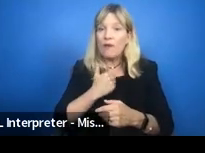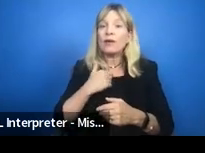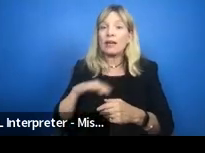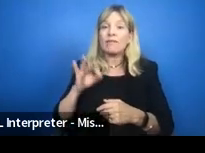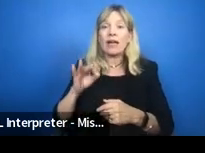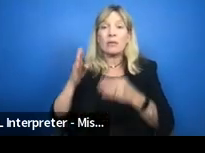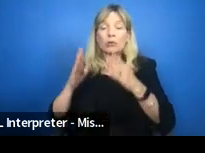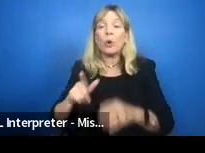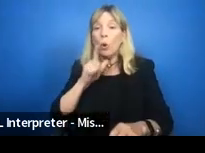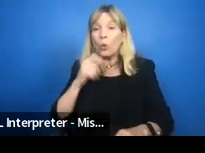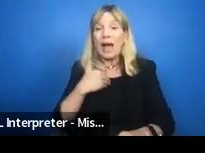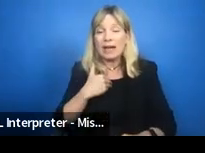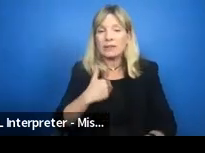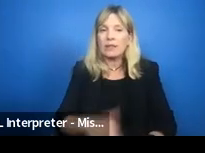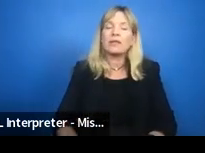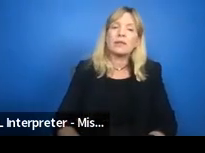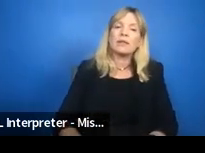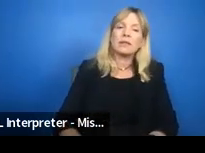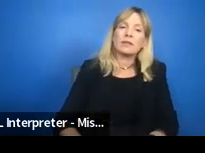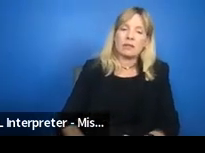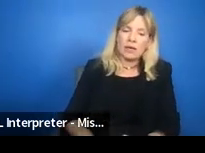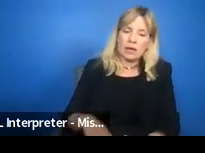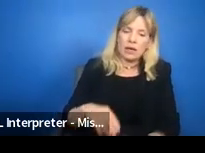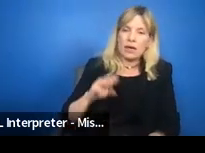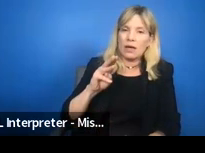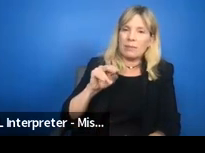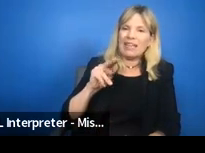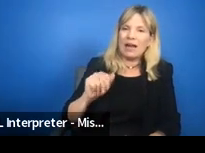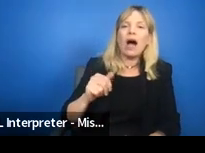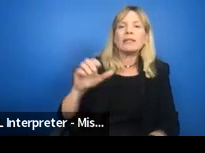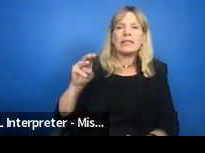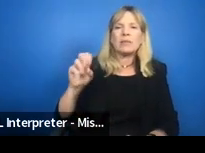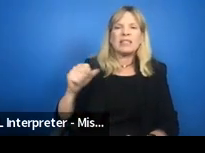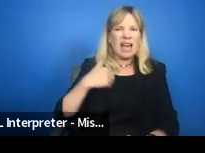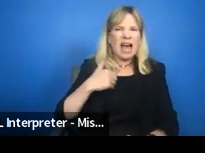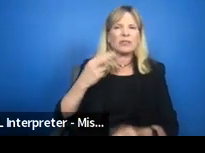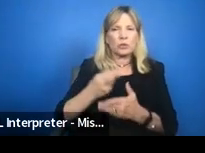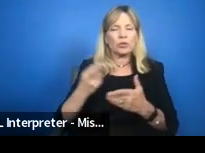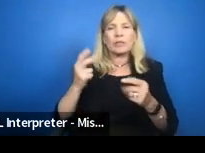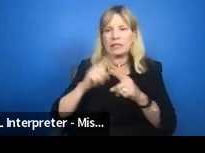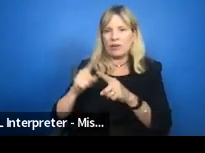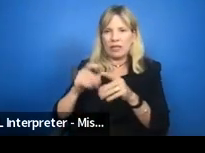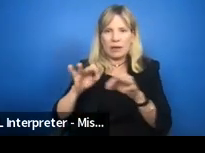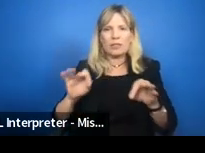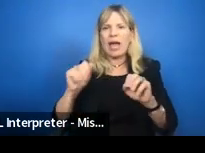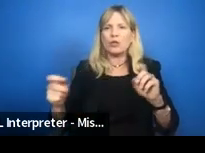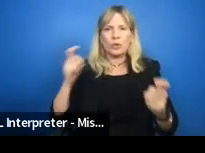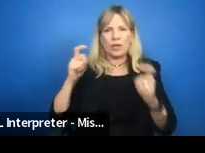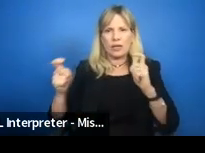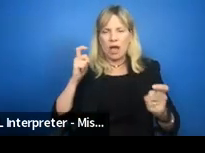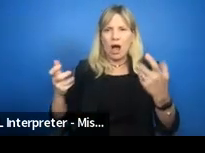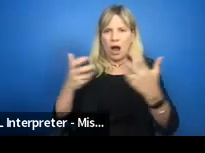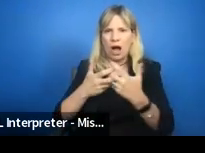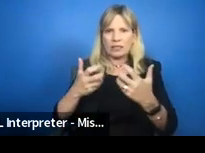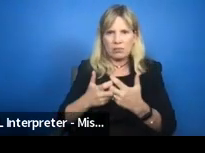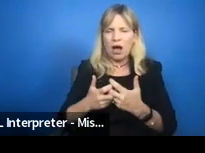does. Thank Yeah, you. no, the CMS one has resources in a number of languages too, and they are customizable resources as well.